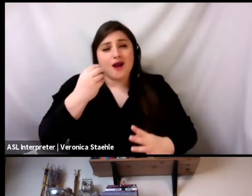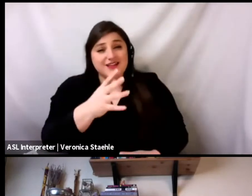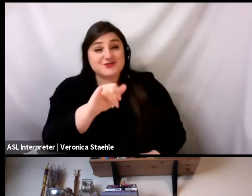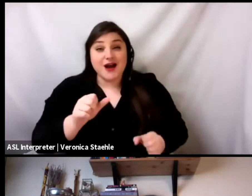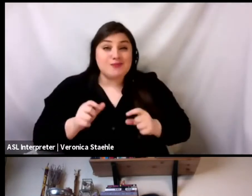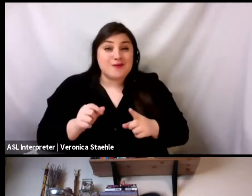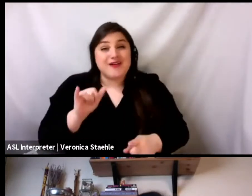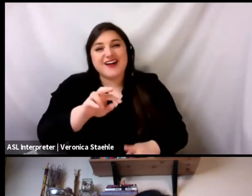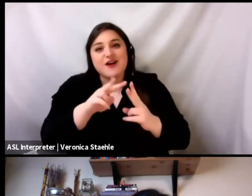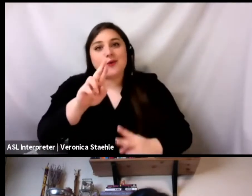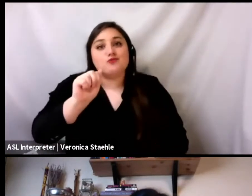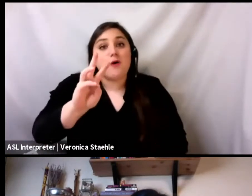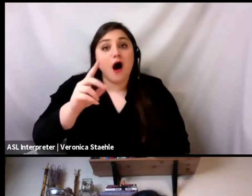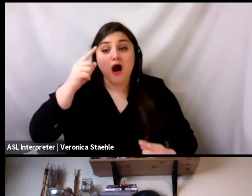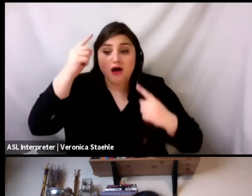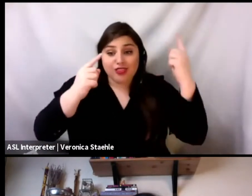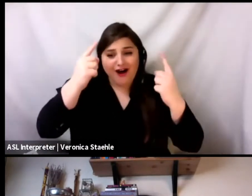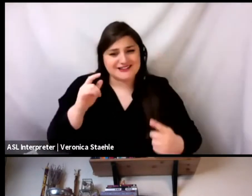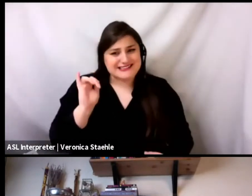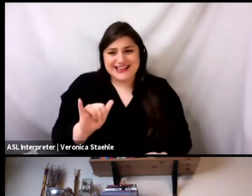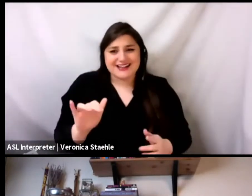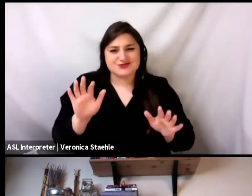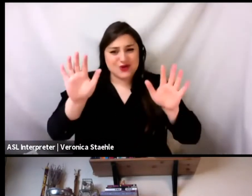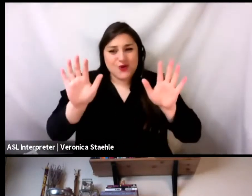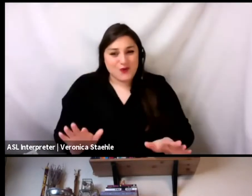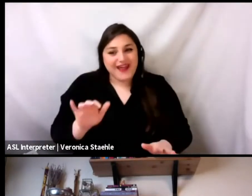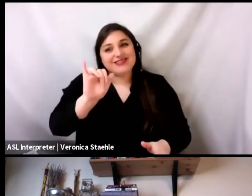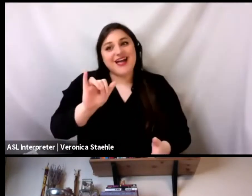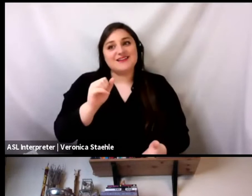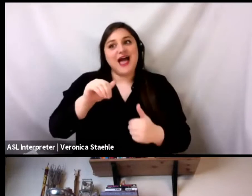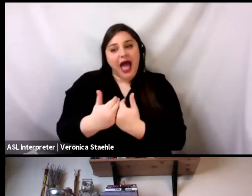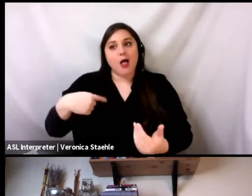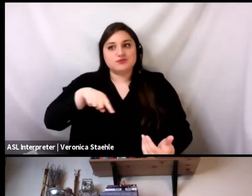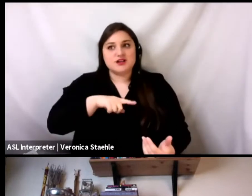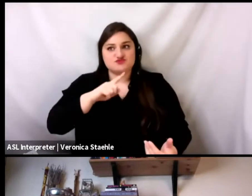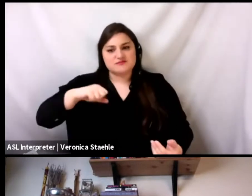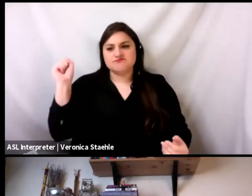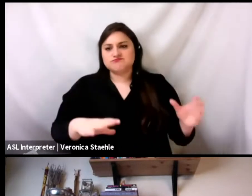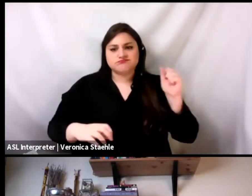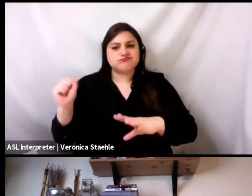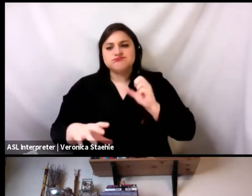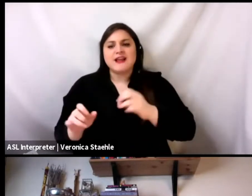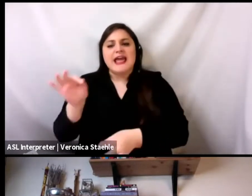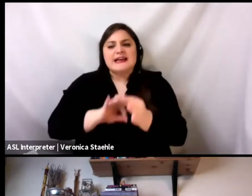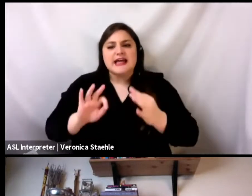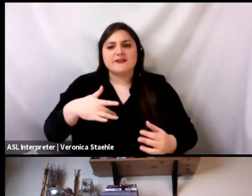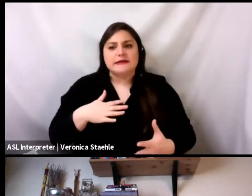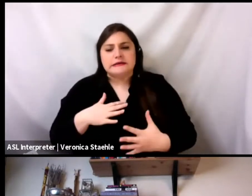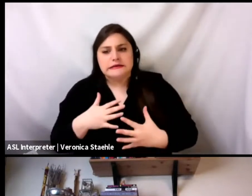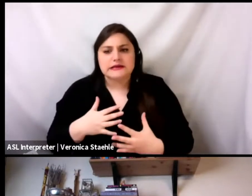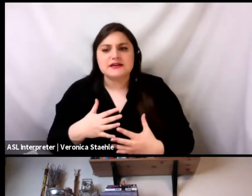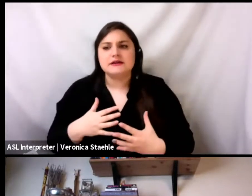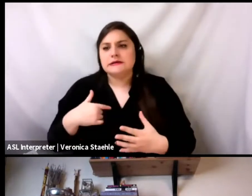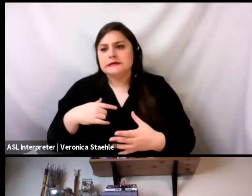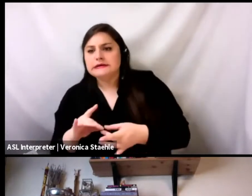like generativeness come out, and that's where the community statement becomes stronger, in my opinion. So feel free to